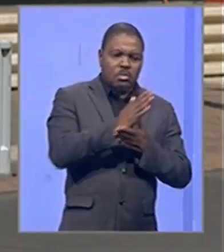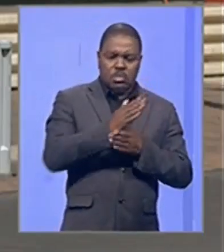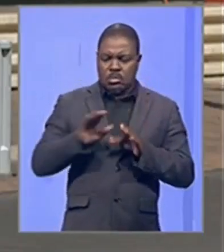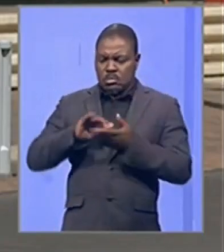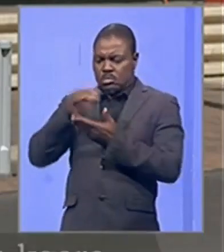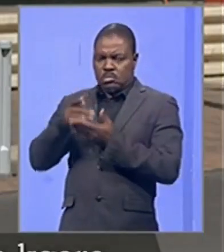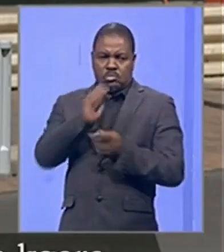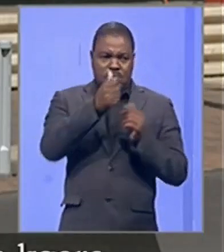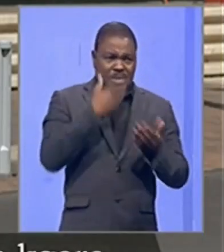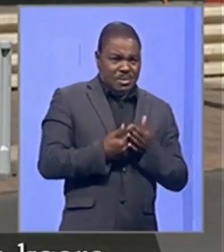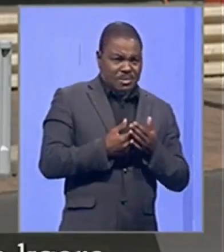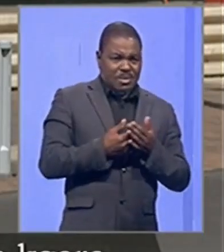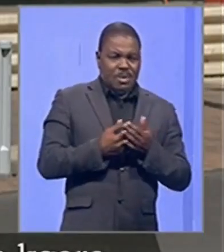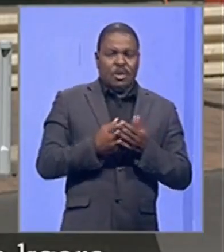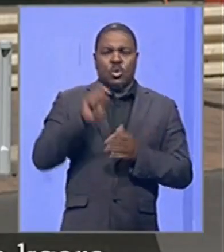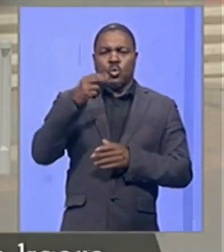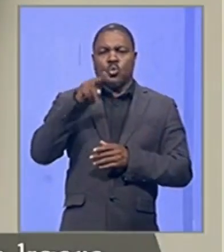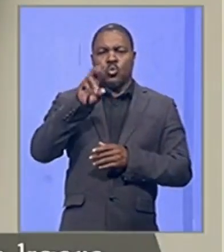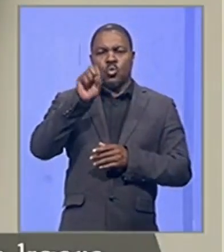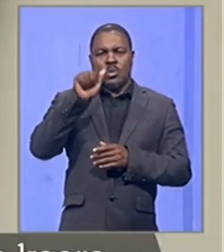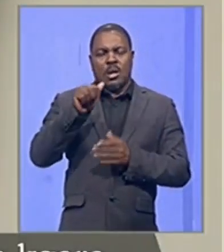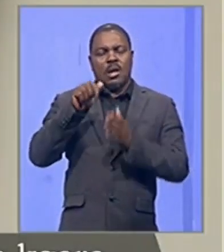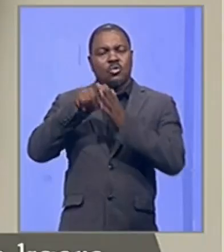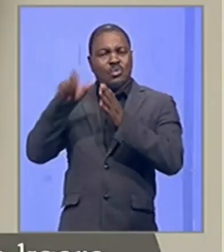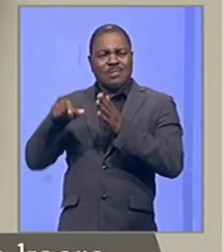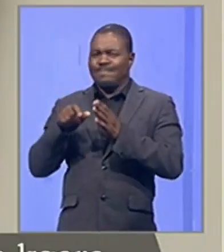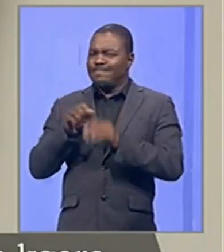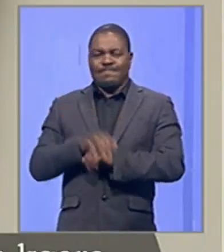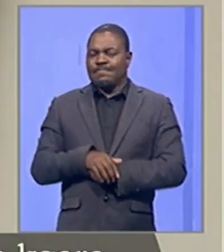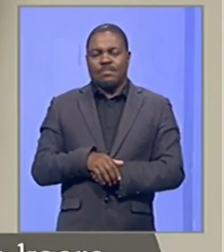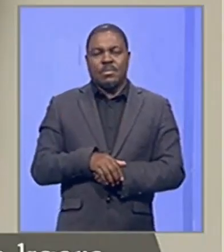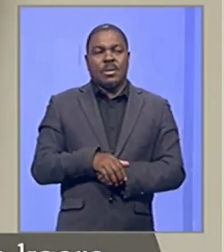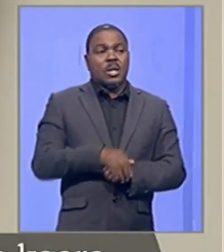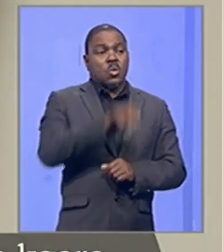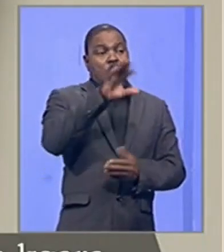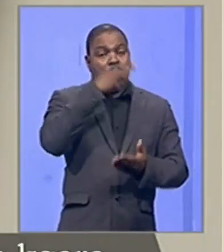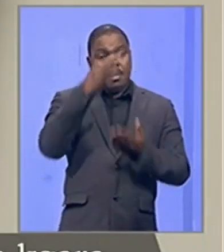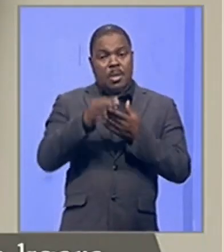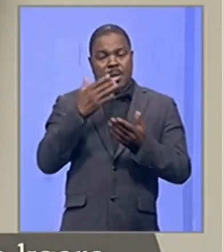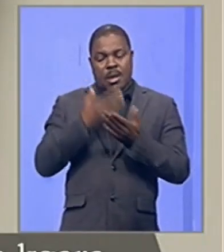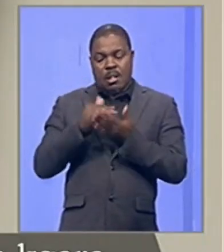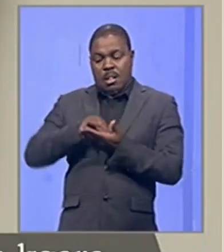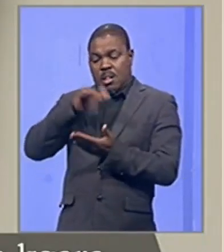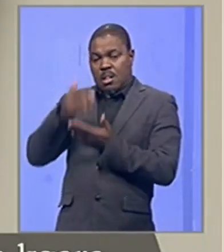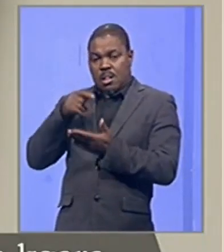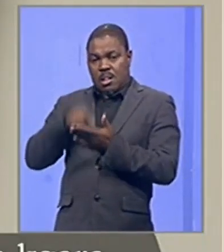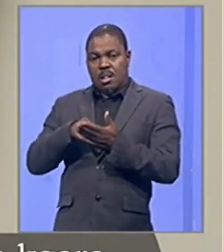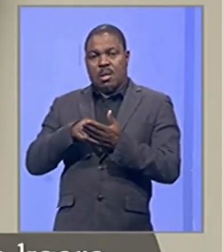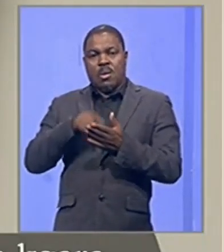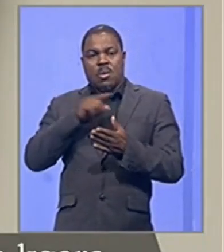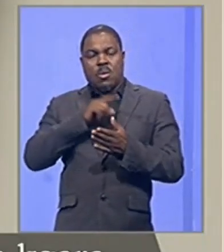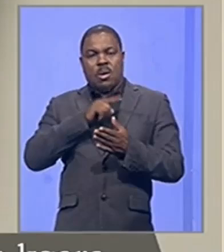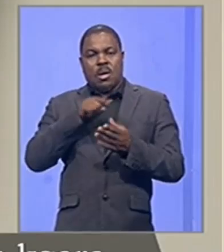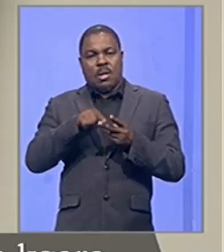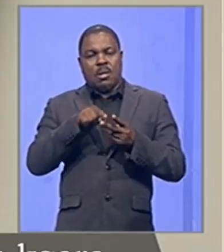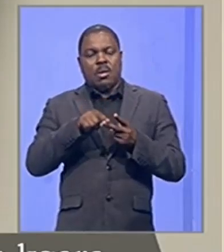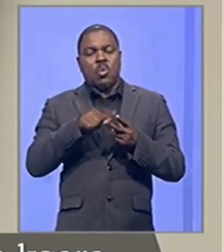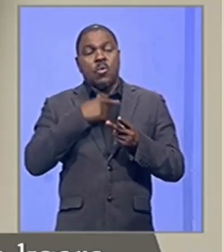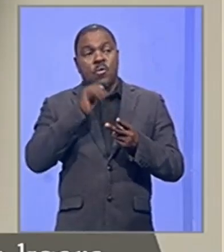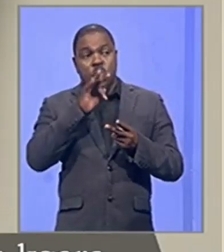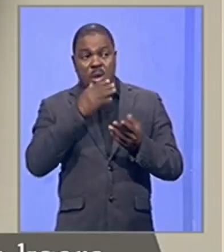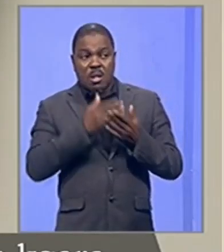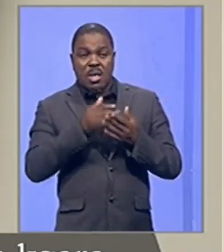ka sekhwama seo se bitšwa go thuša moithuti. Only 31% of the applicants could be assisted by the fund as they directly met the criteria for